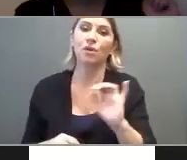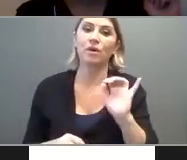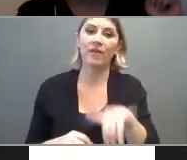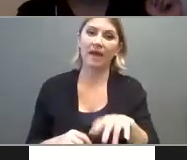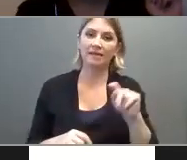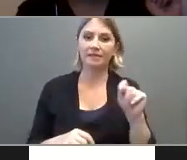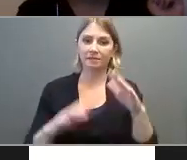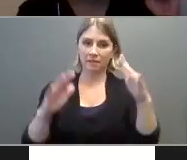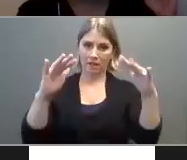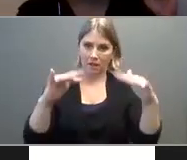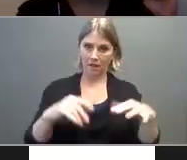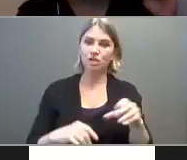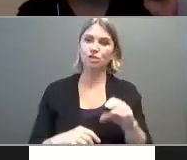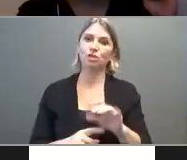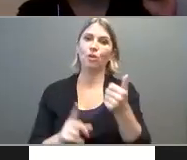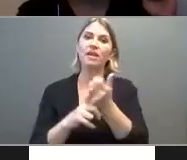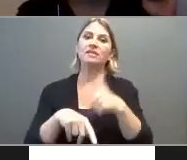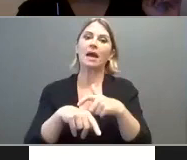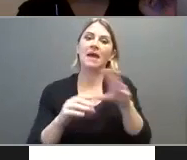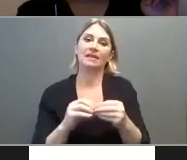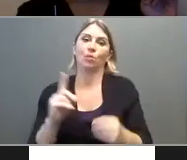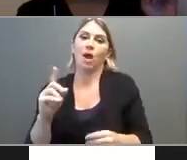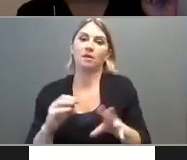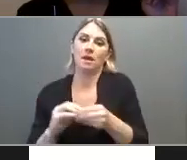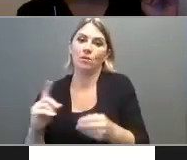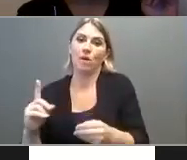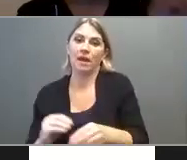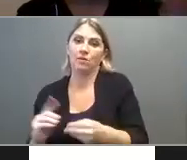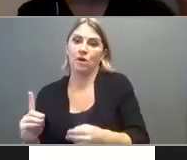minus 2, and so on, each time adding a 1 to it. And that essentially means that